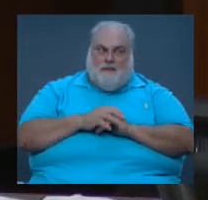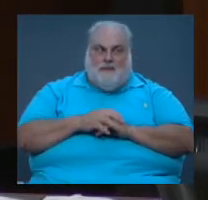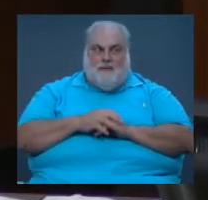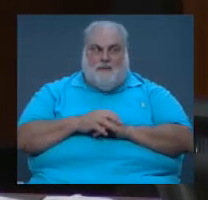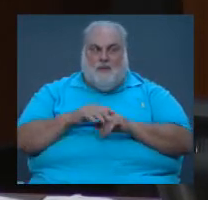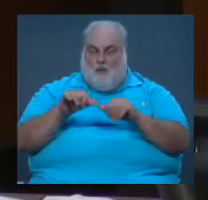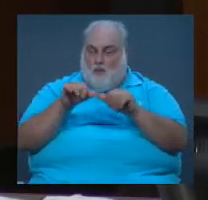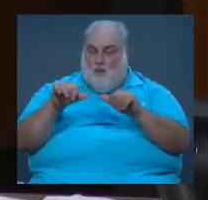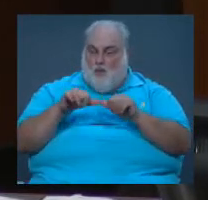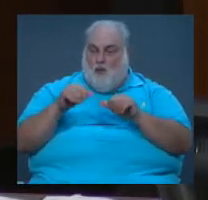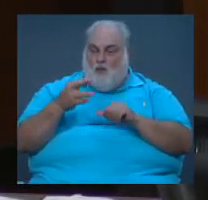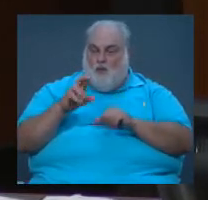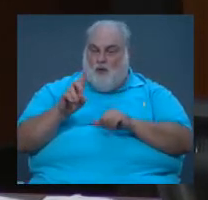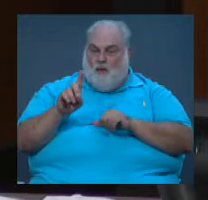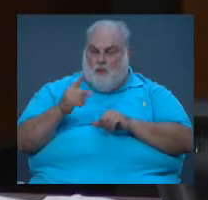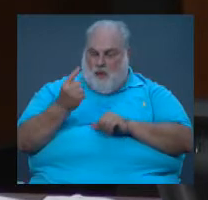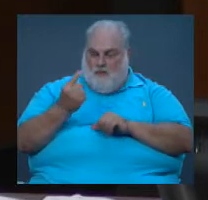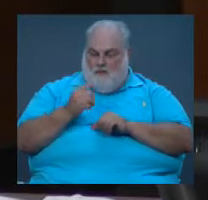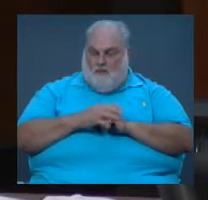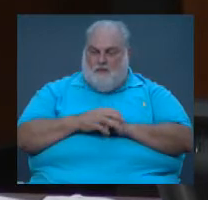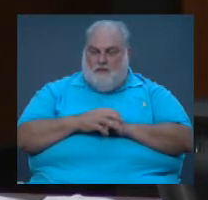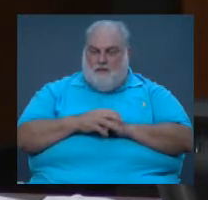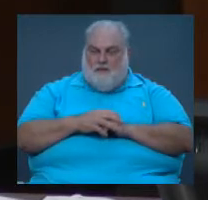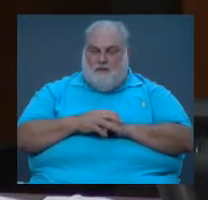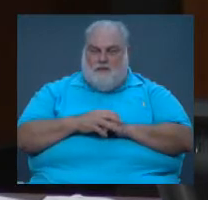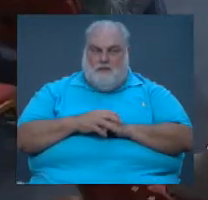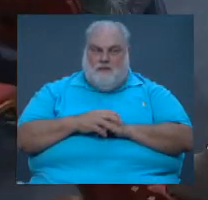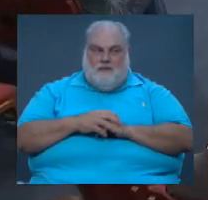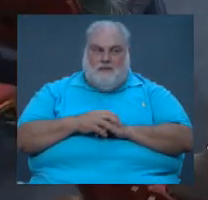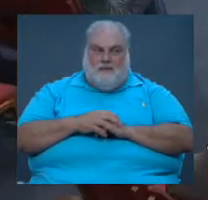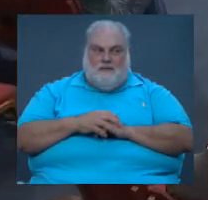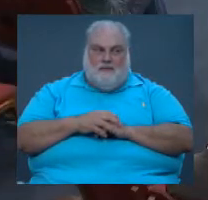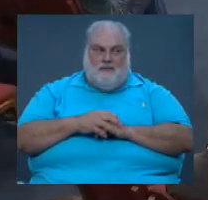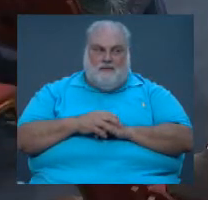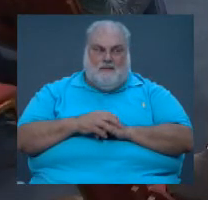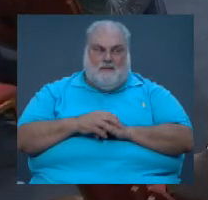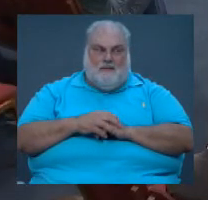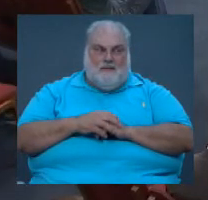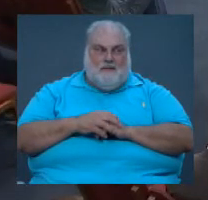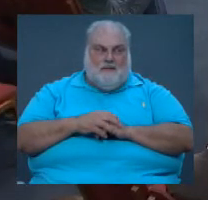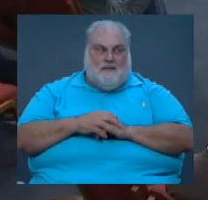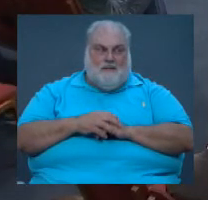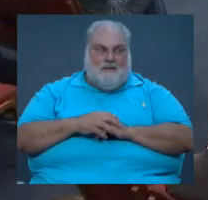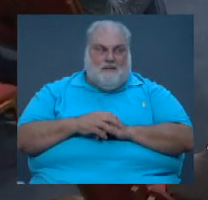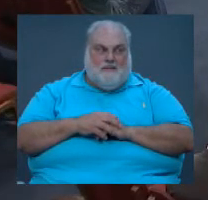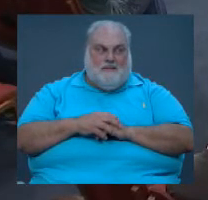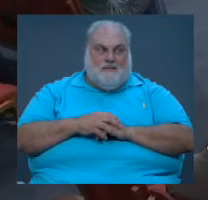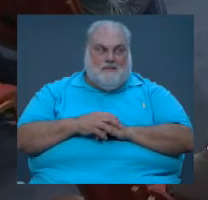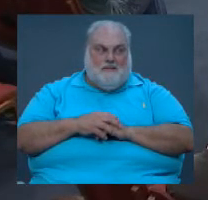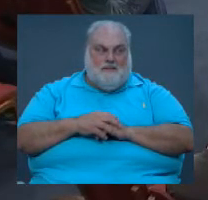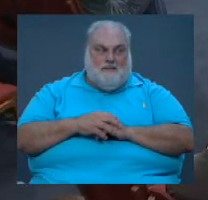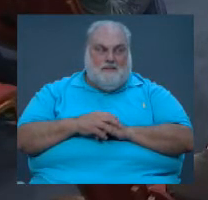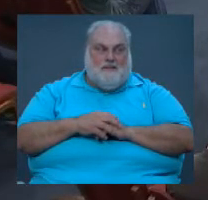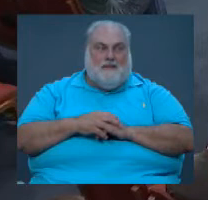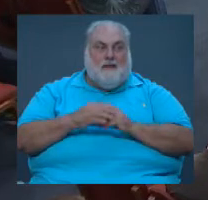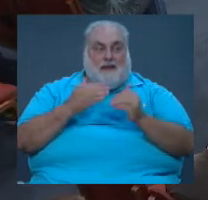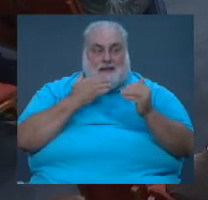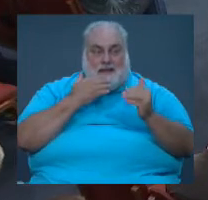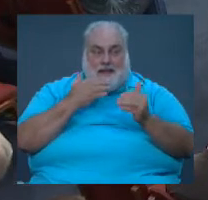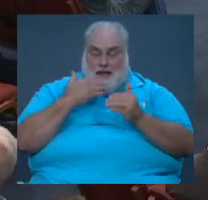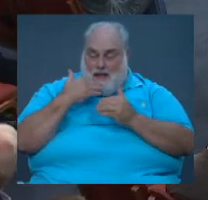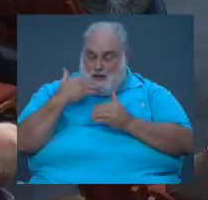Ward 1. All right. Thank you, Ronnie. Thank